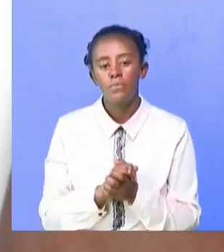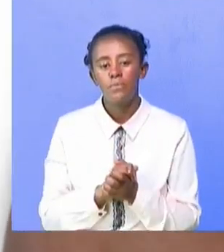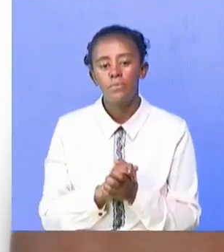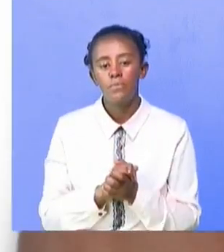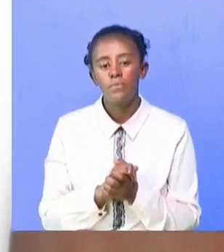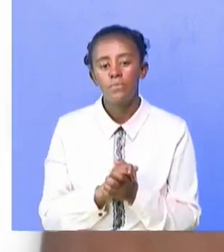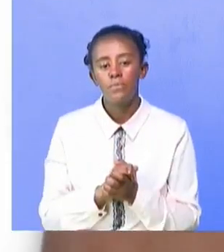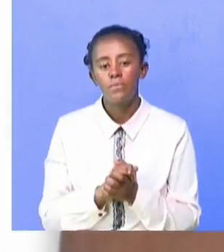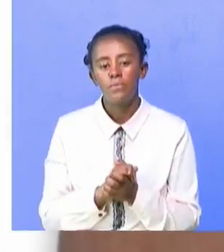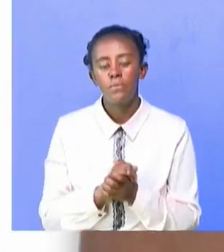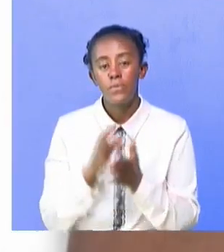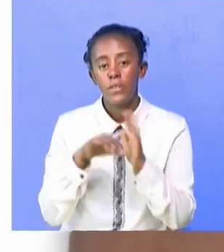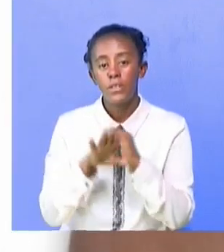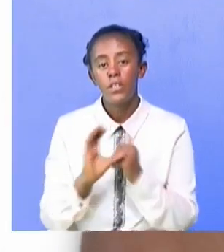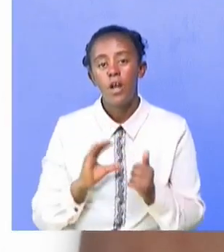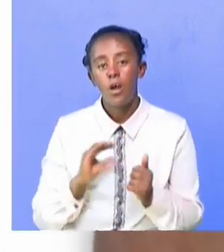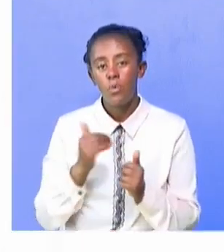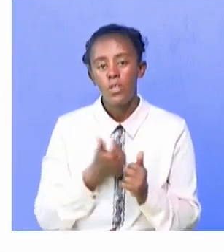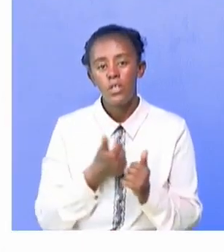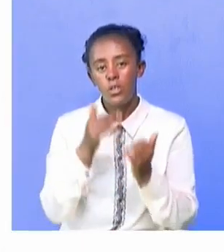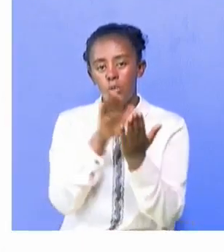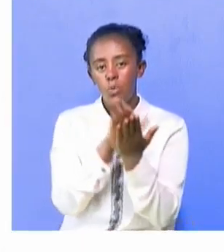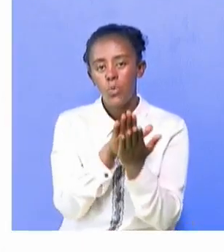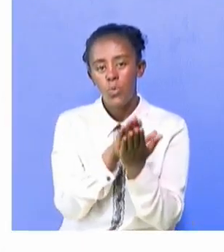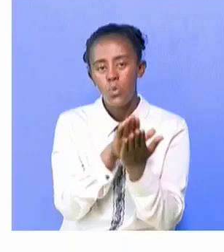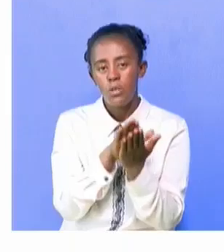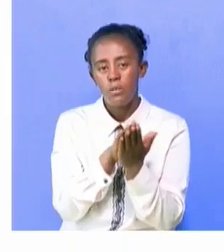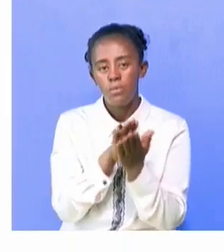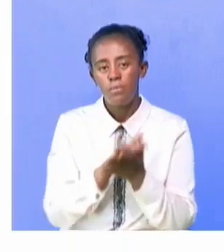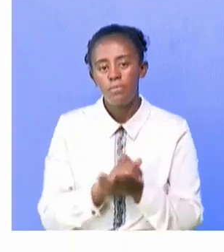in our school